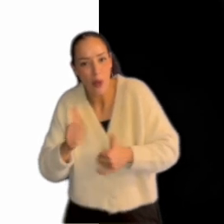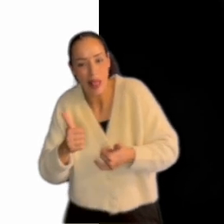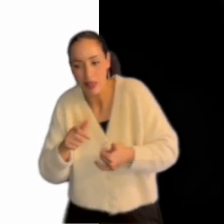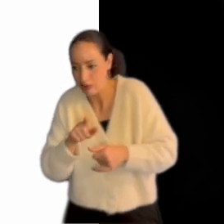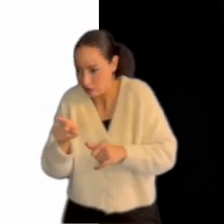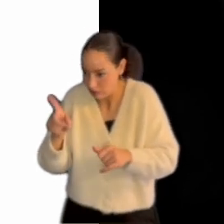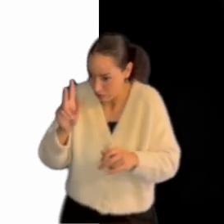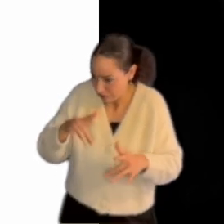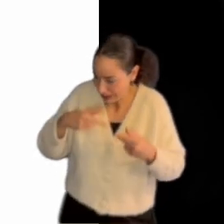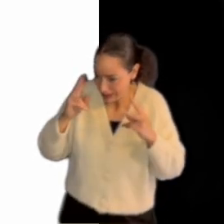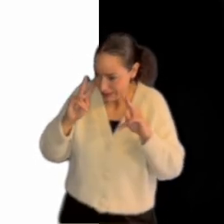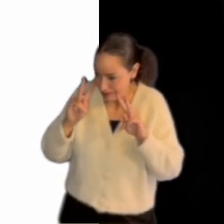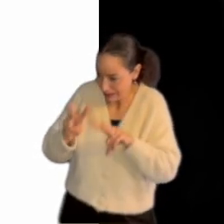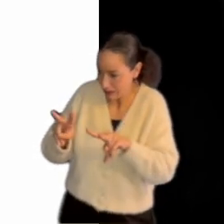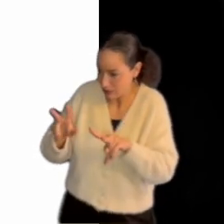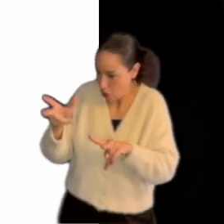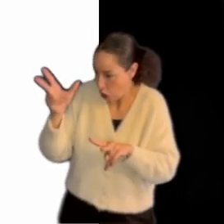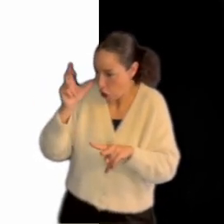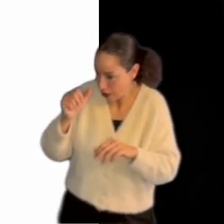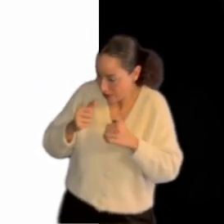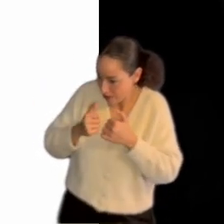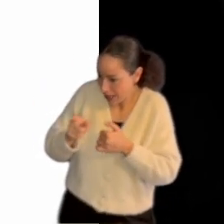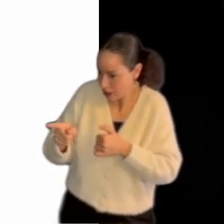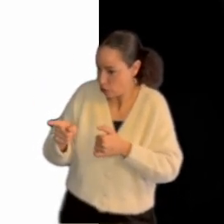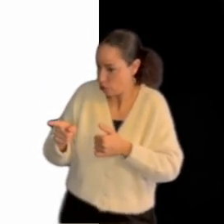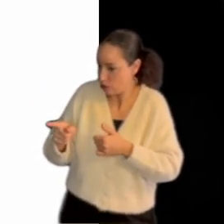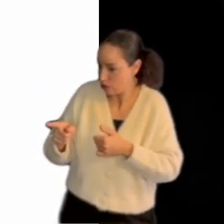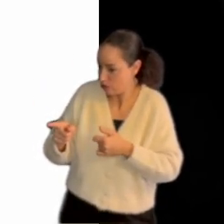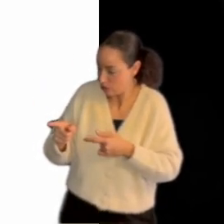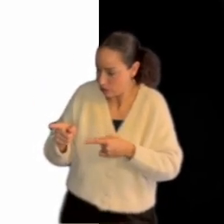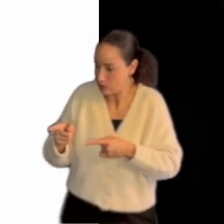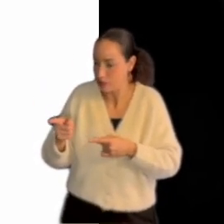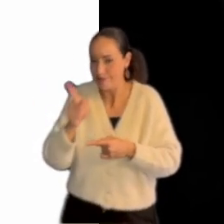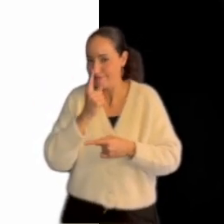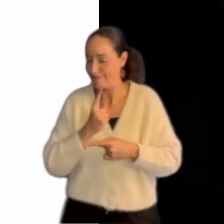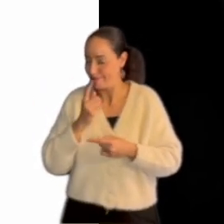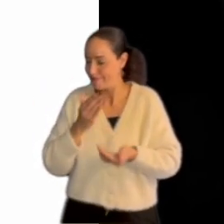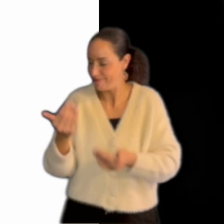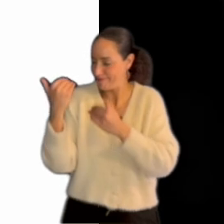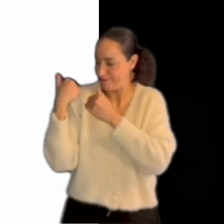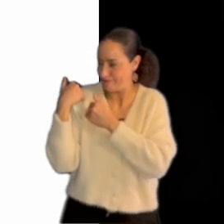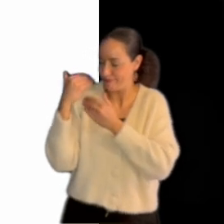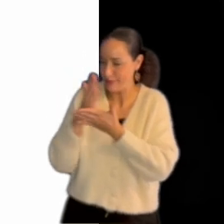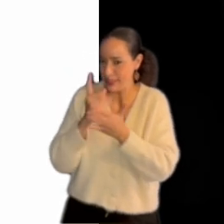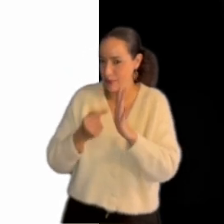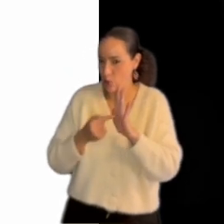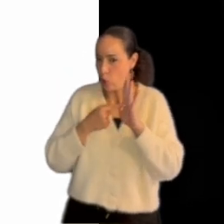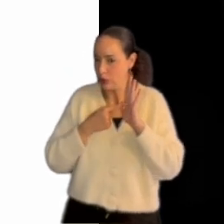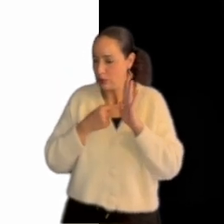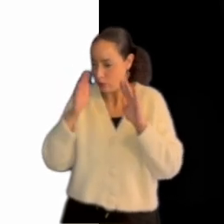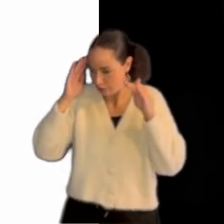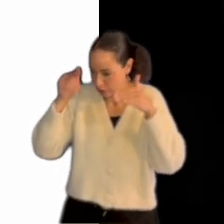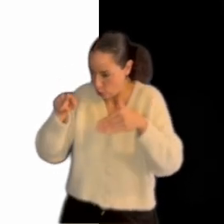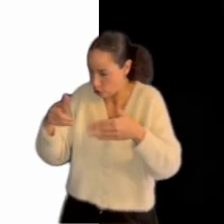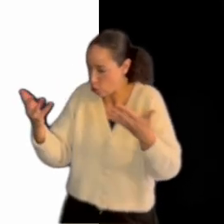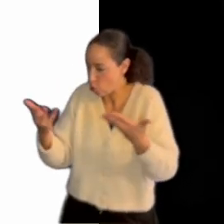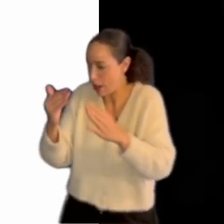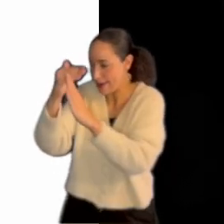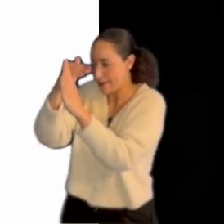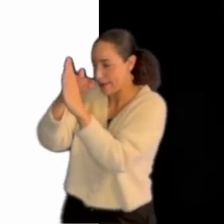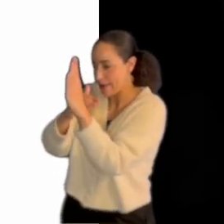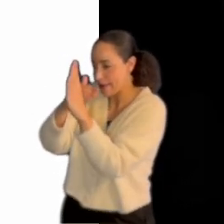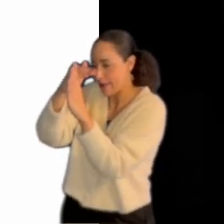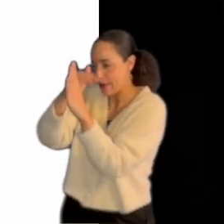rather than where we think they may be or wish them to be. We can standardise this approach by creating 3 statements by which to measure